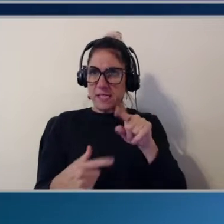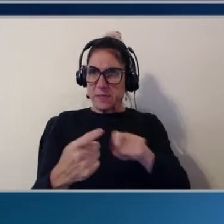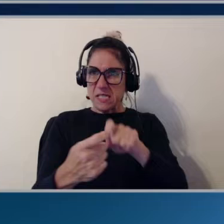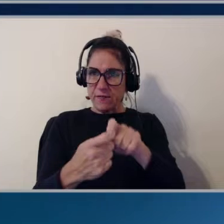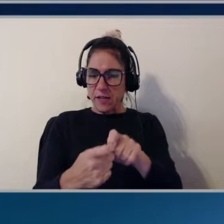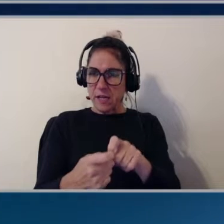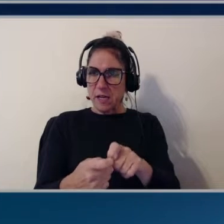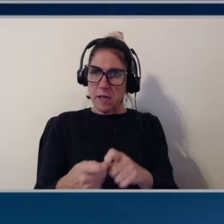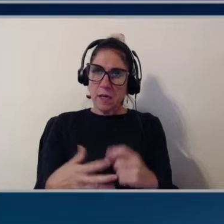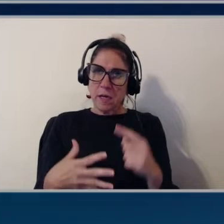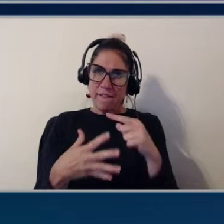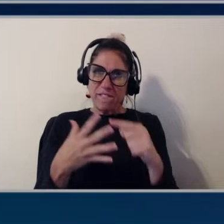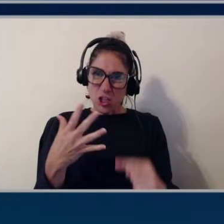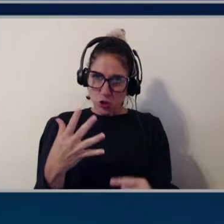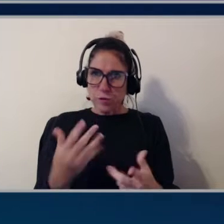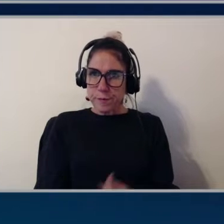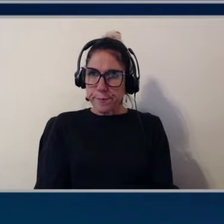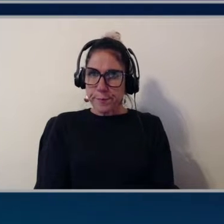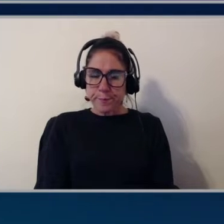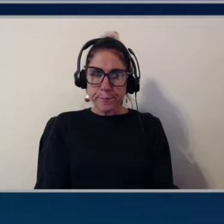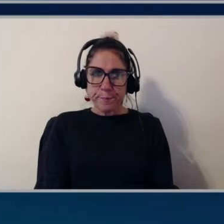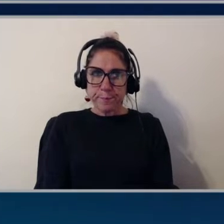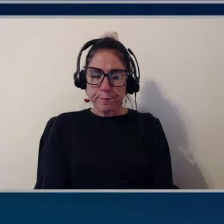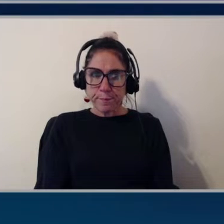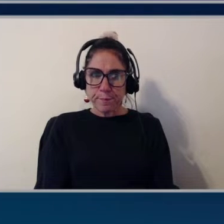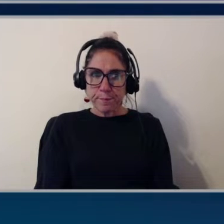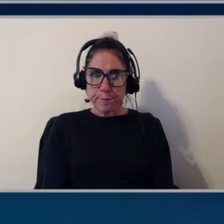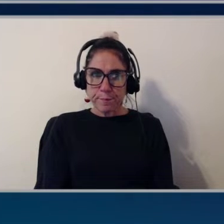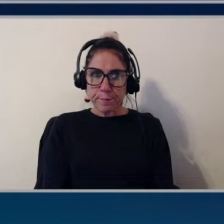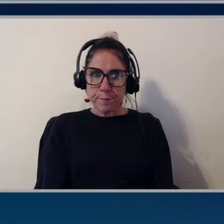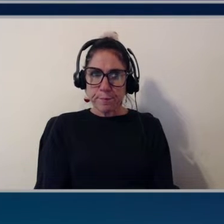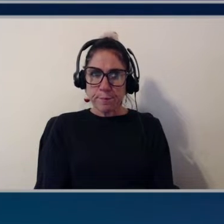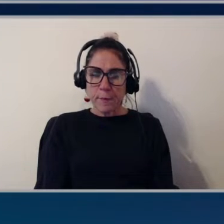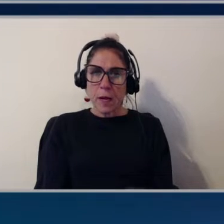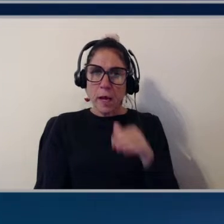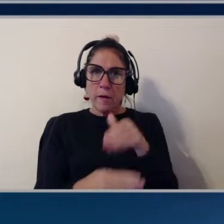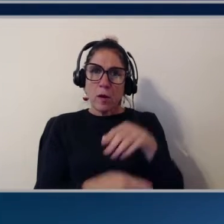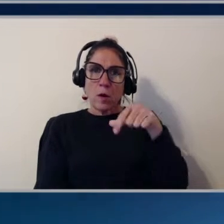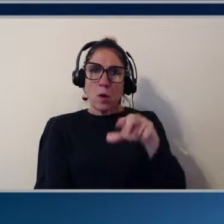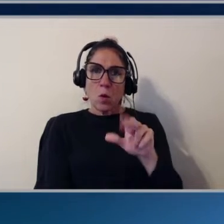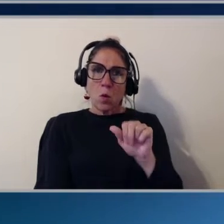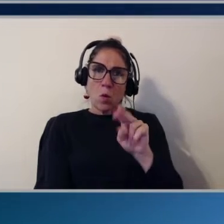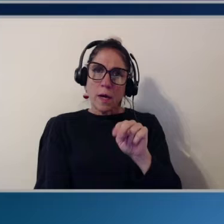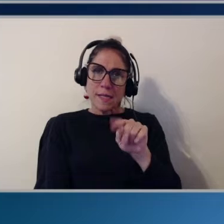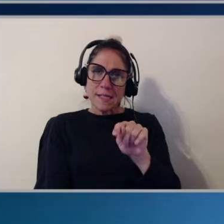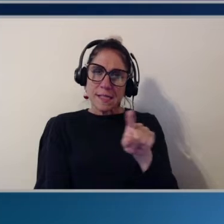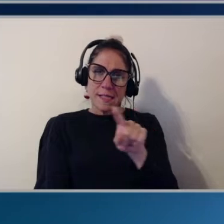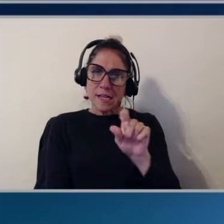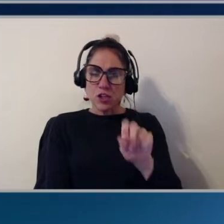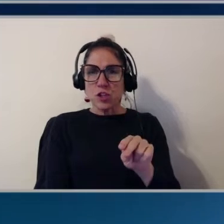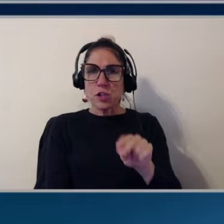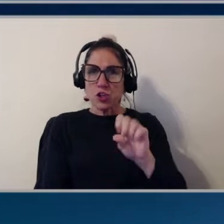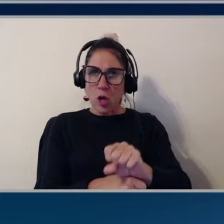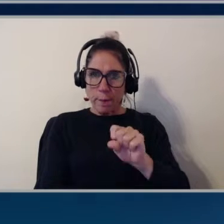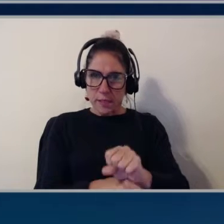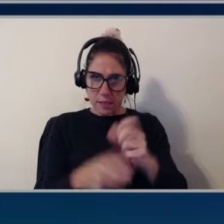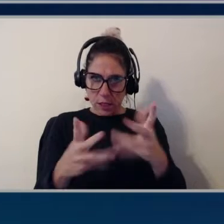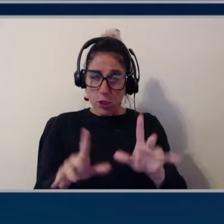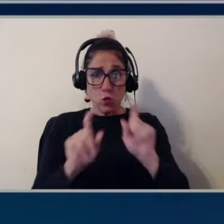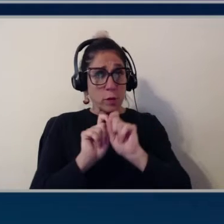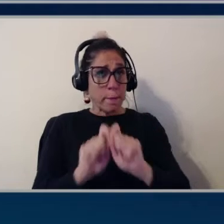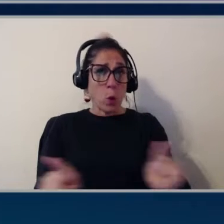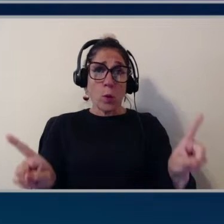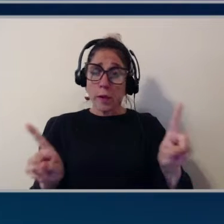Okay. And so after the quantization job is done, you can, again, just deploy it.